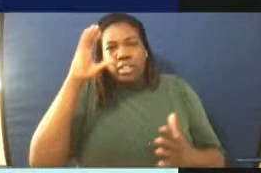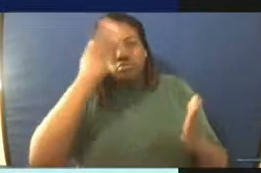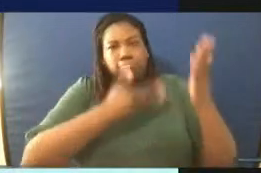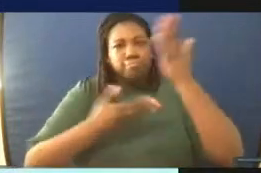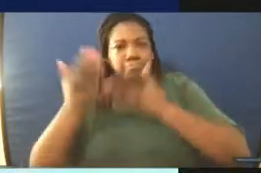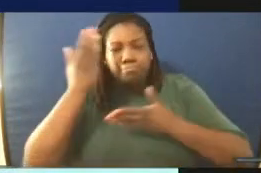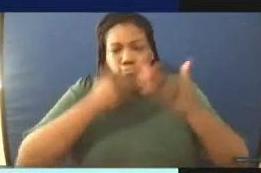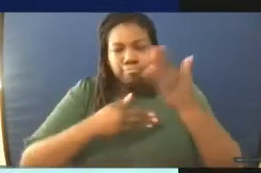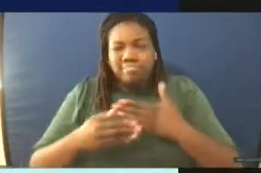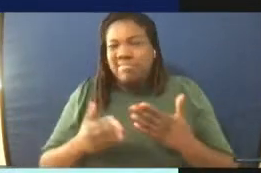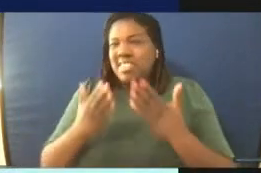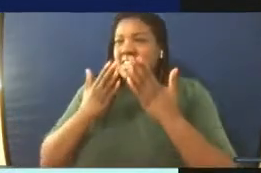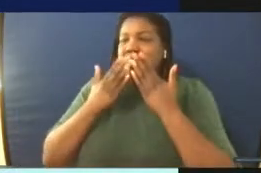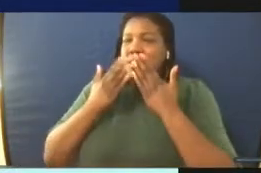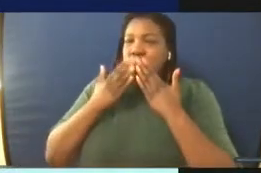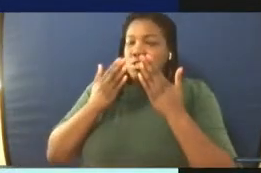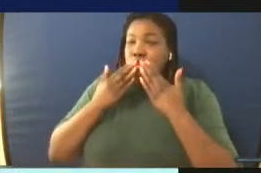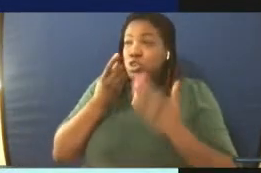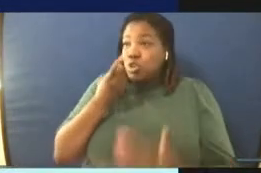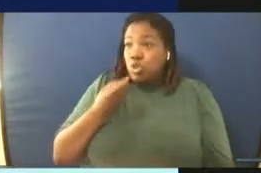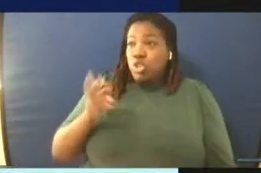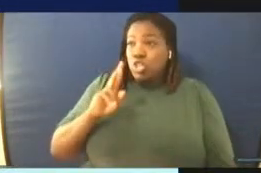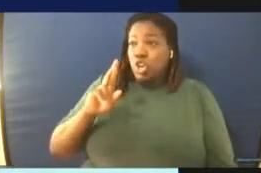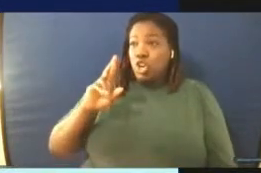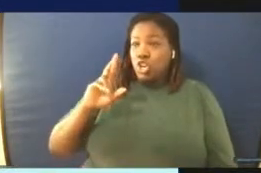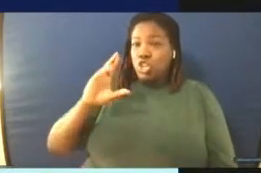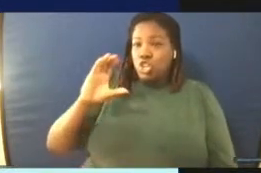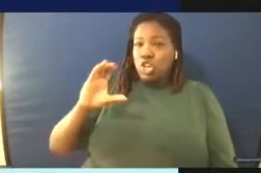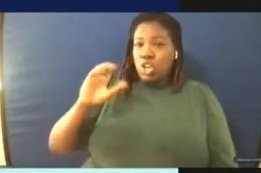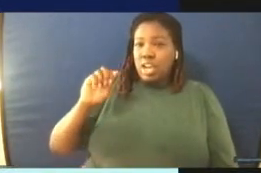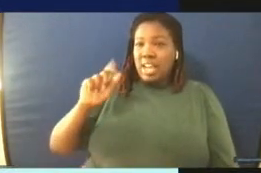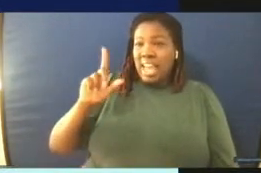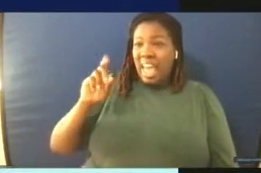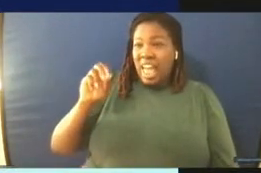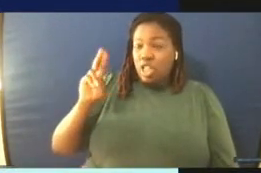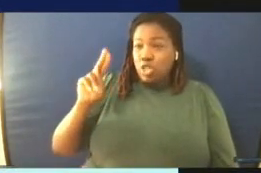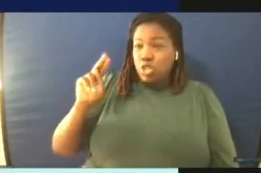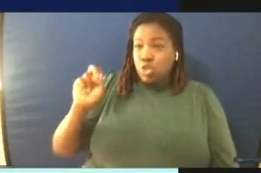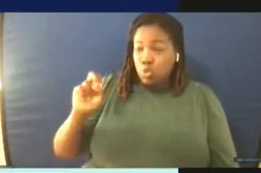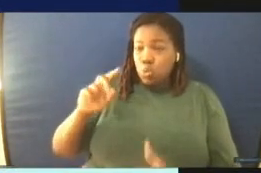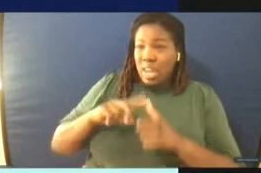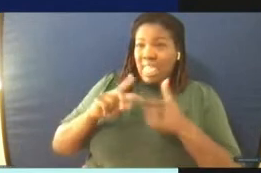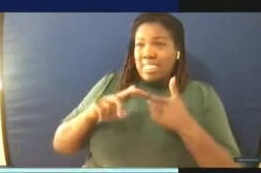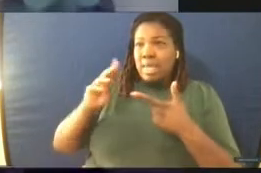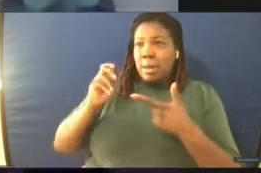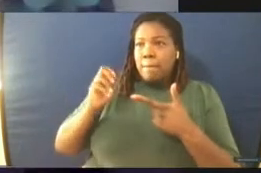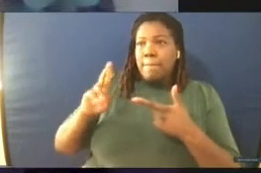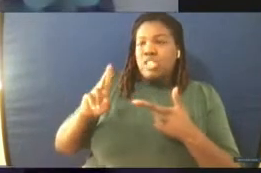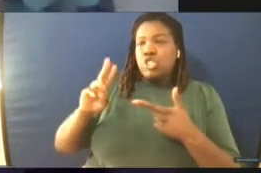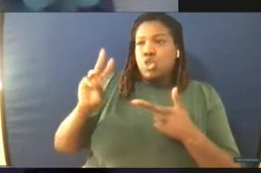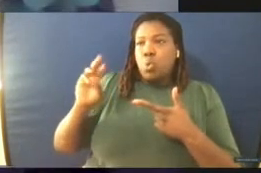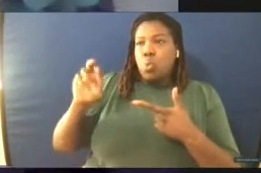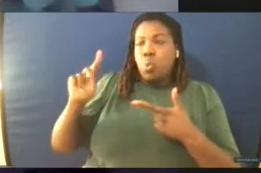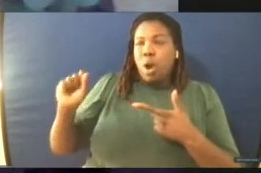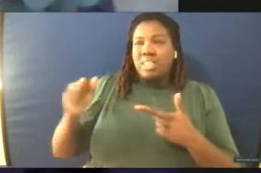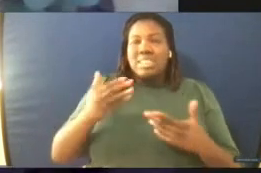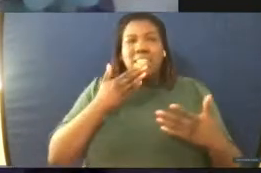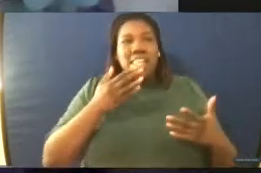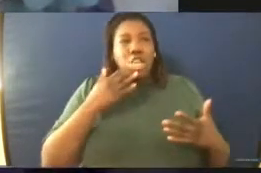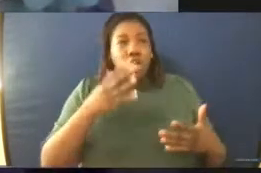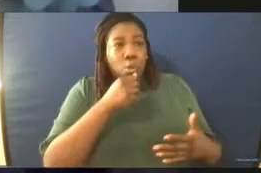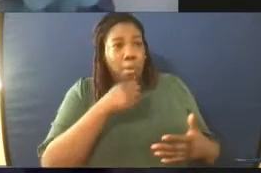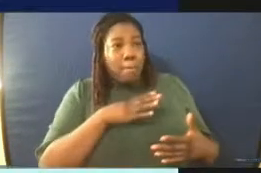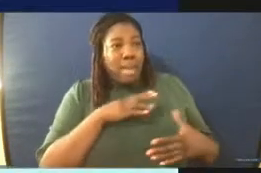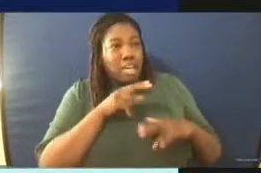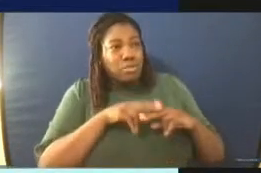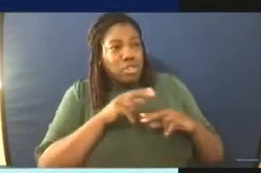thank you. All right, Dr. Khaldun, please, and then Mr. Watts. Thank you, Madam Chair, and thank you to all of our